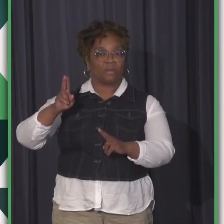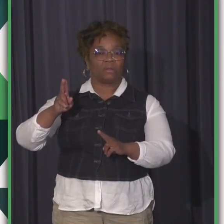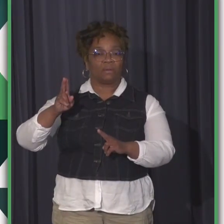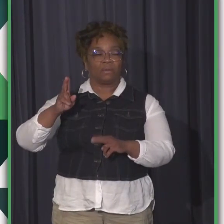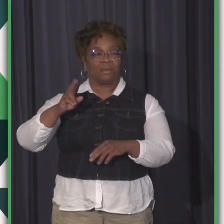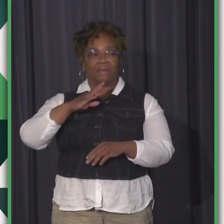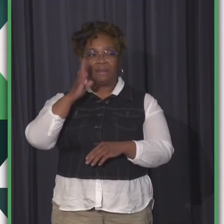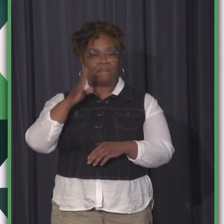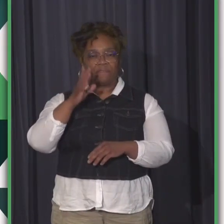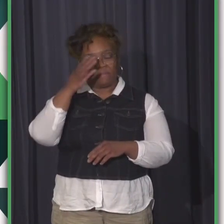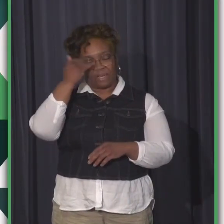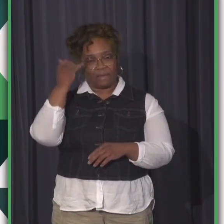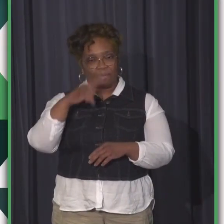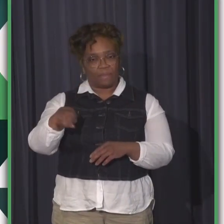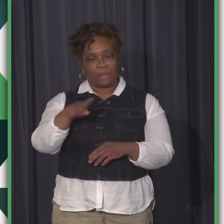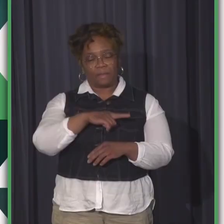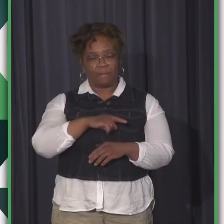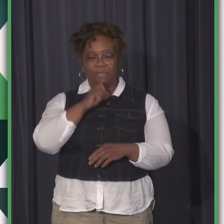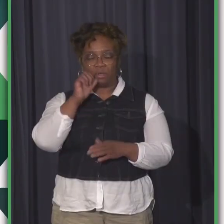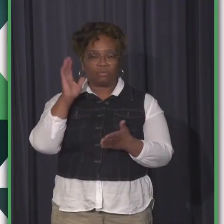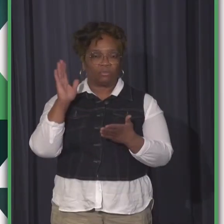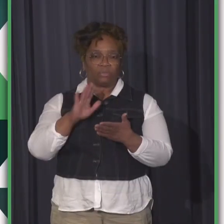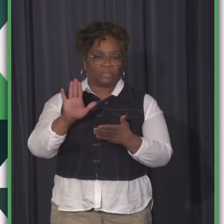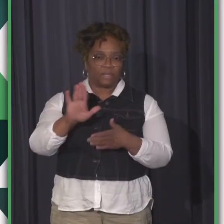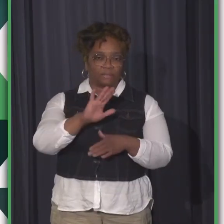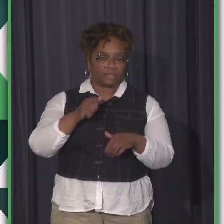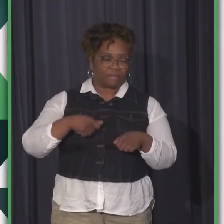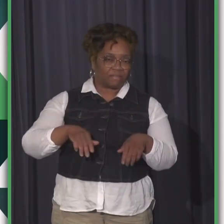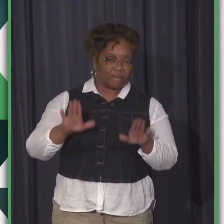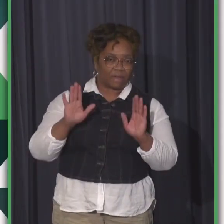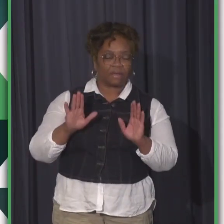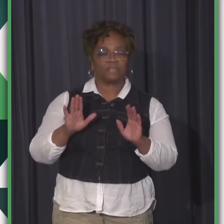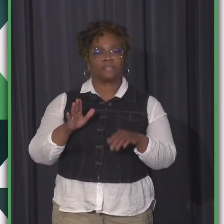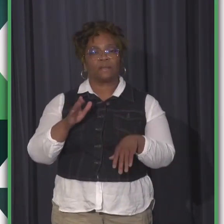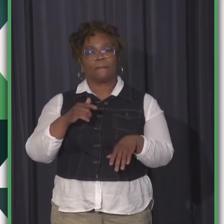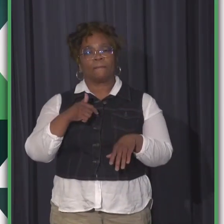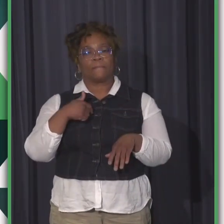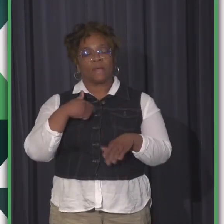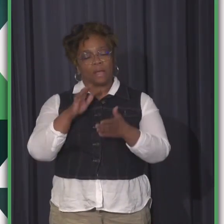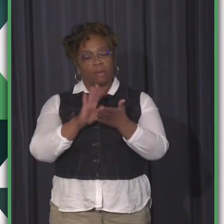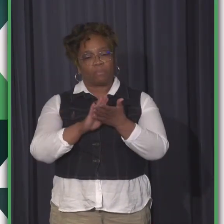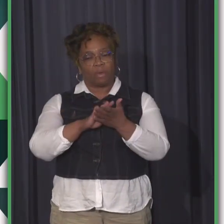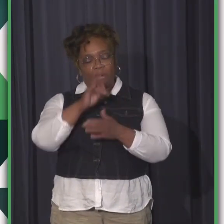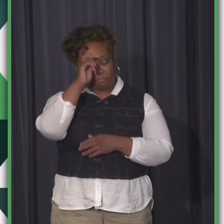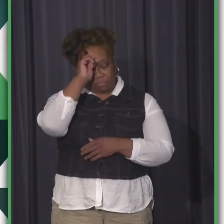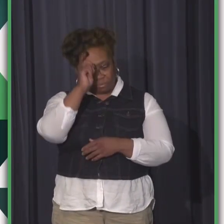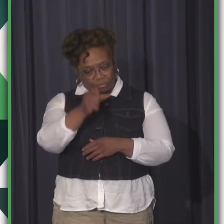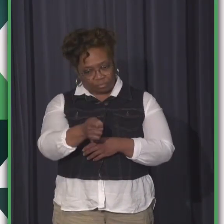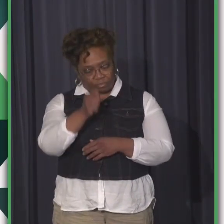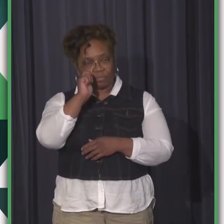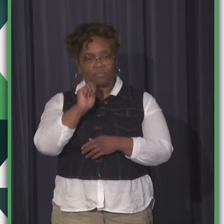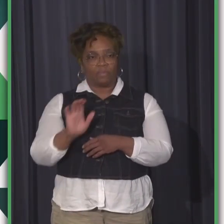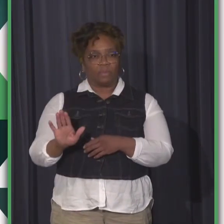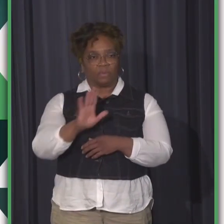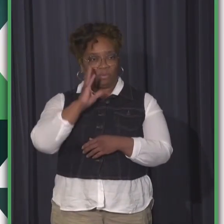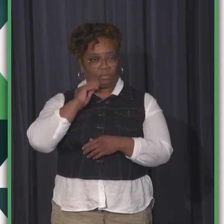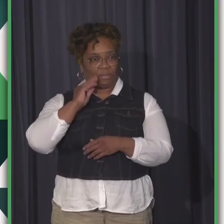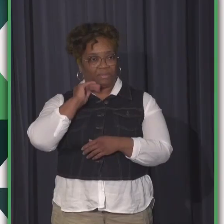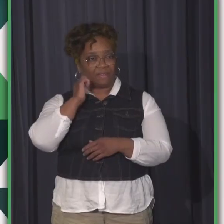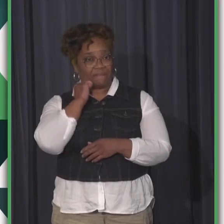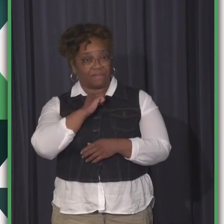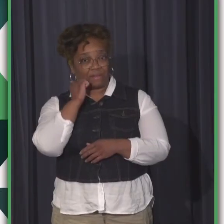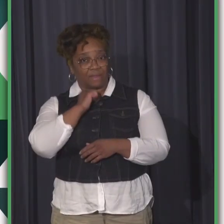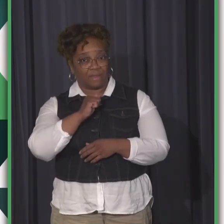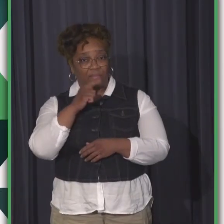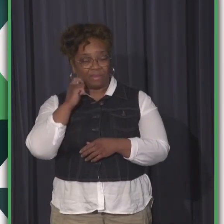the sacrifice, never diminish what they do. My hat is off to what they face every day because it